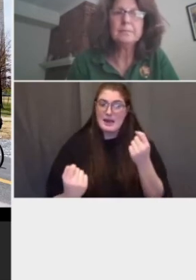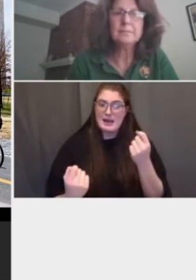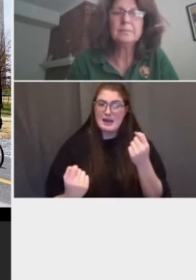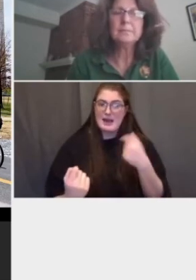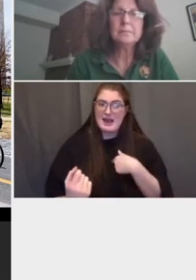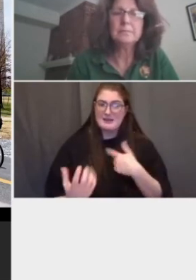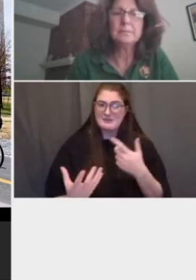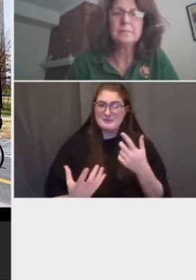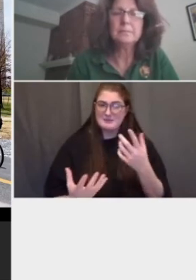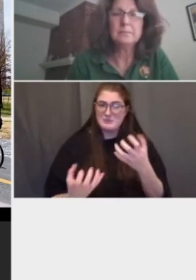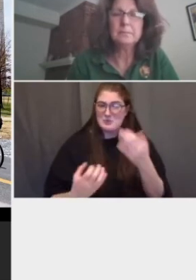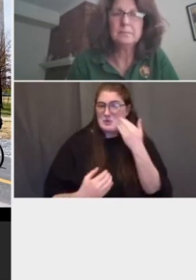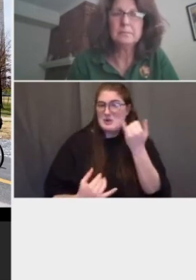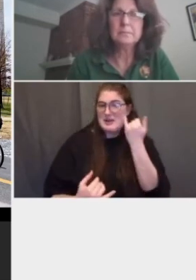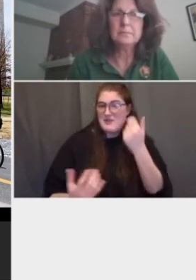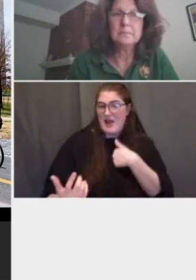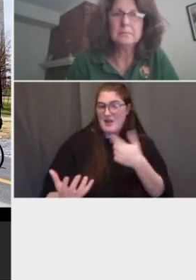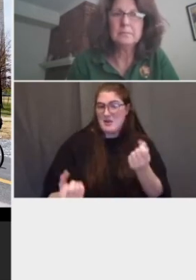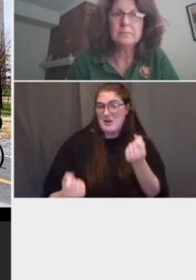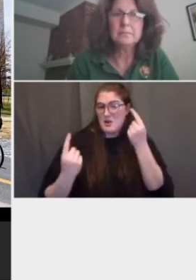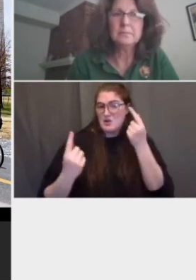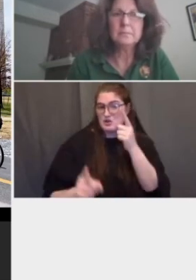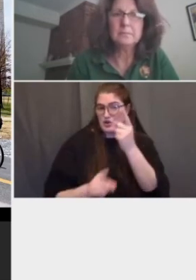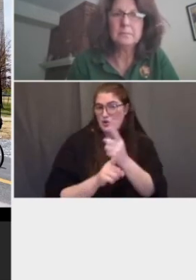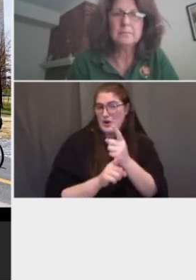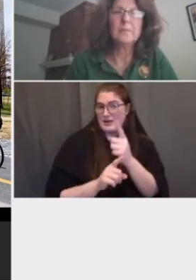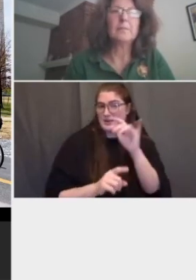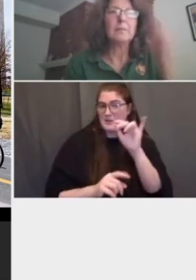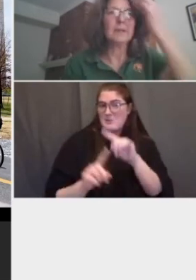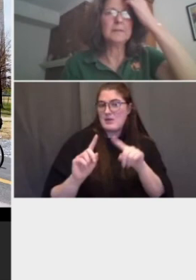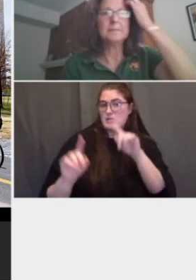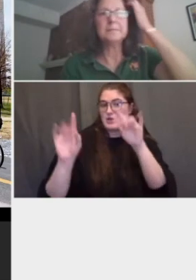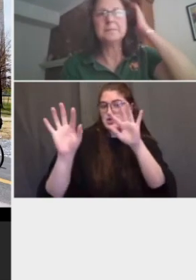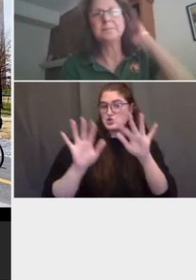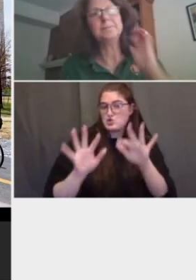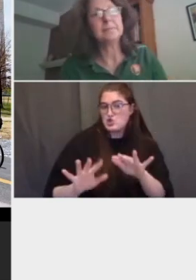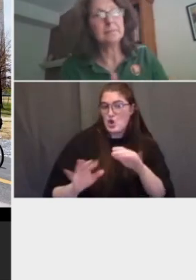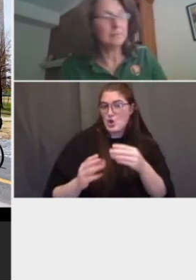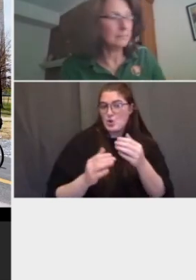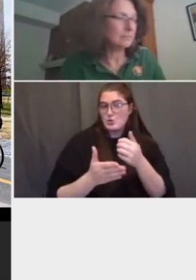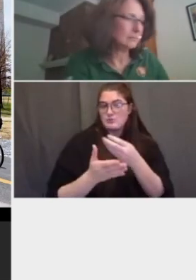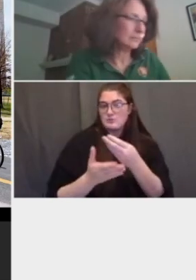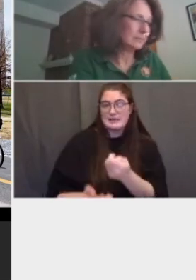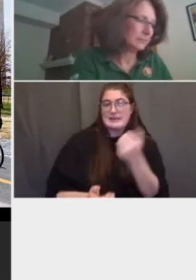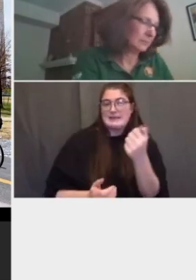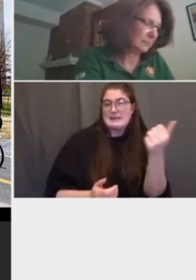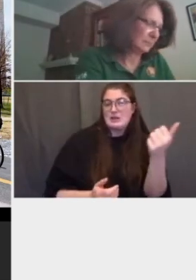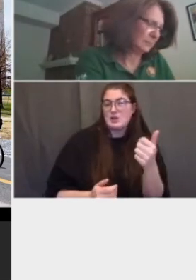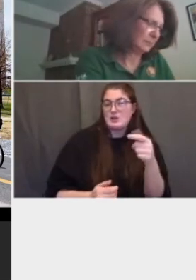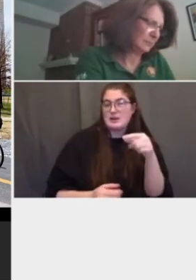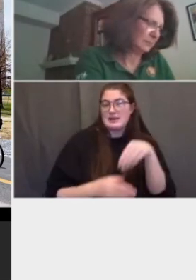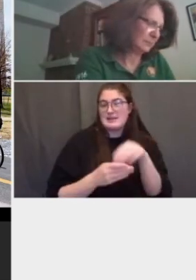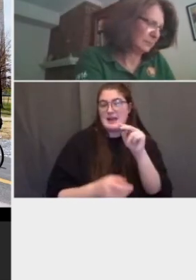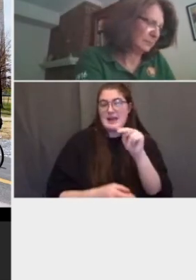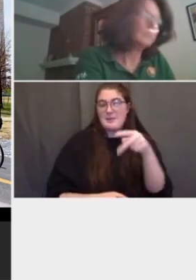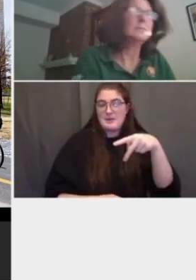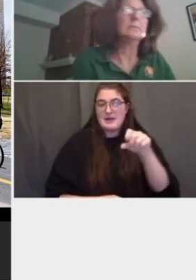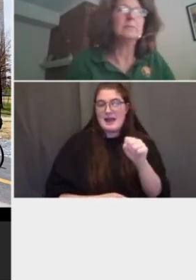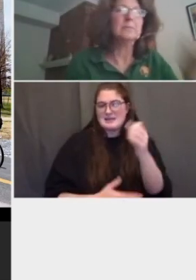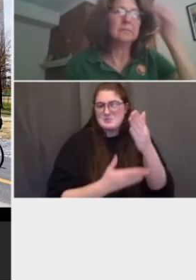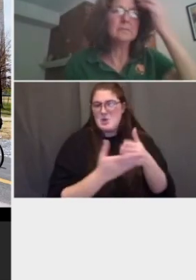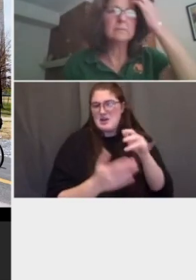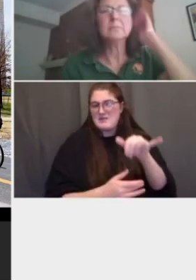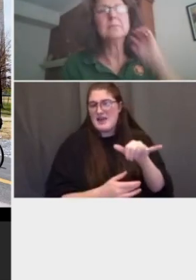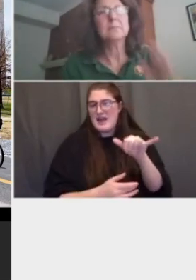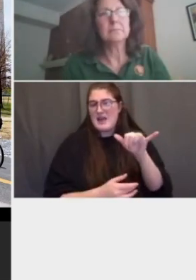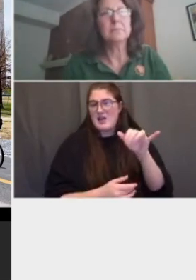that the snow clearing and those types of things, even in the NPS segment of this route, those